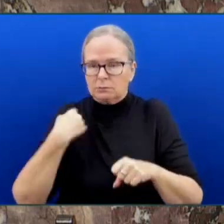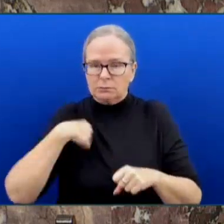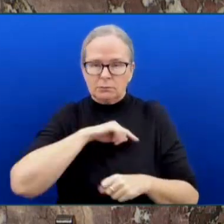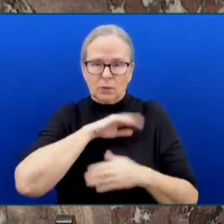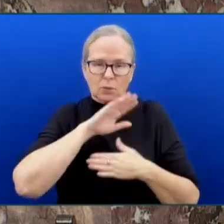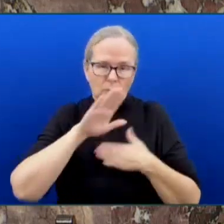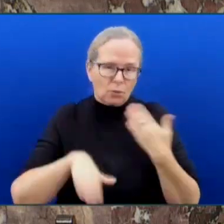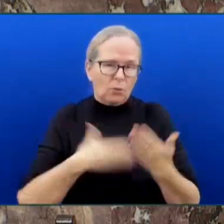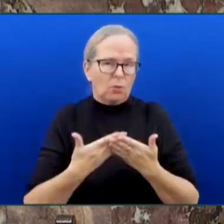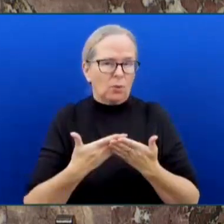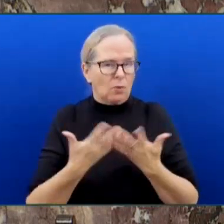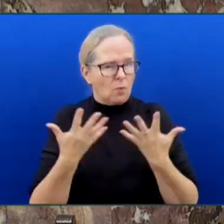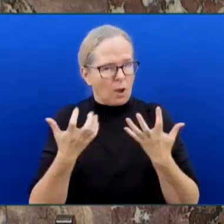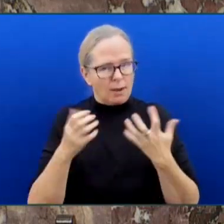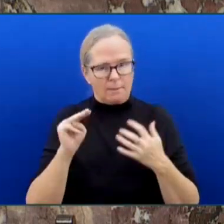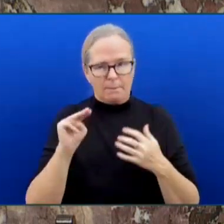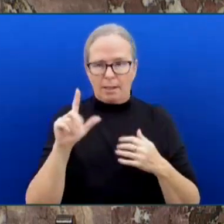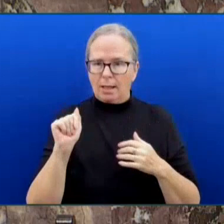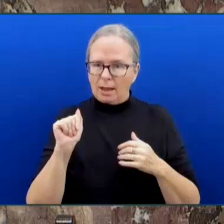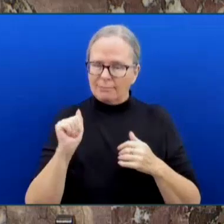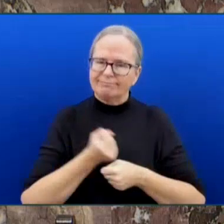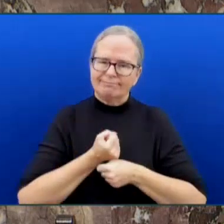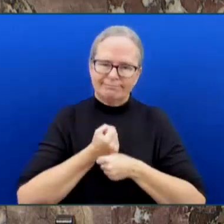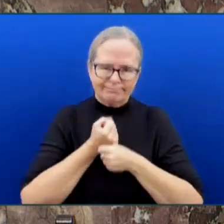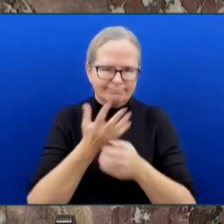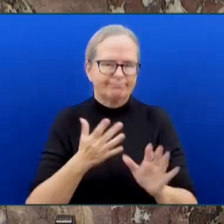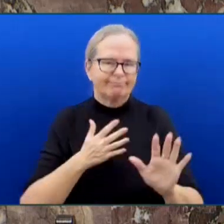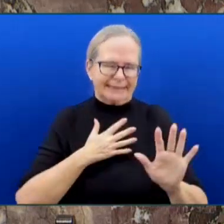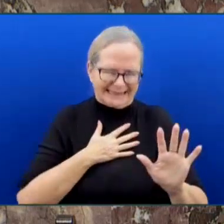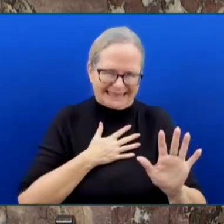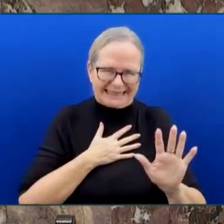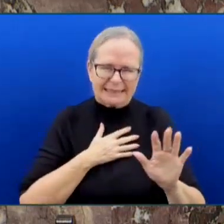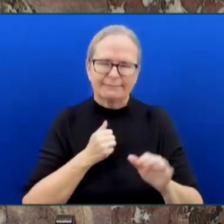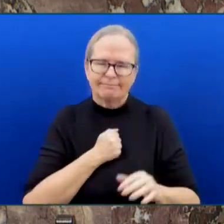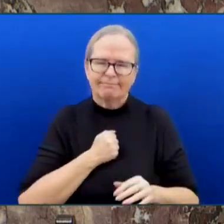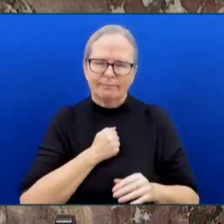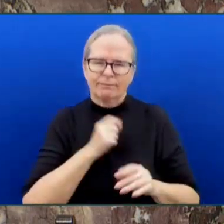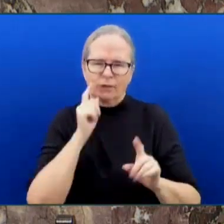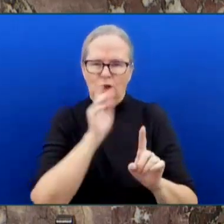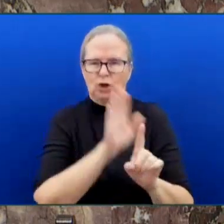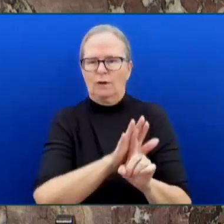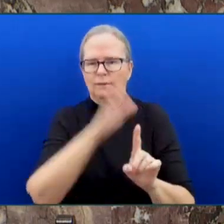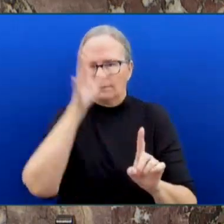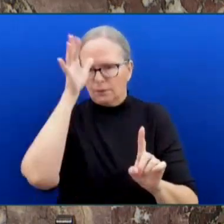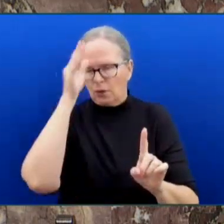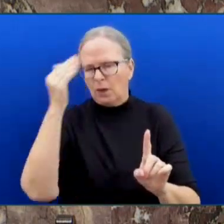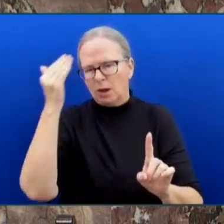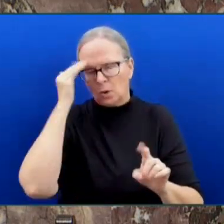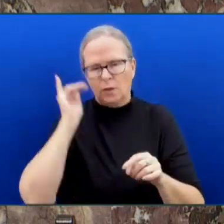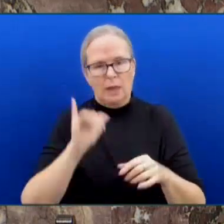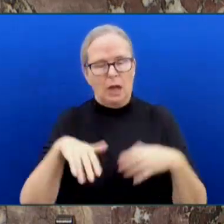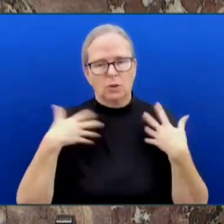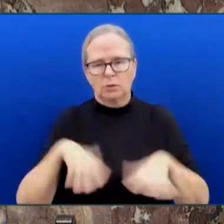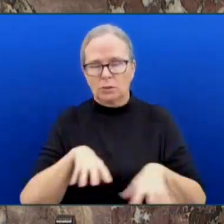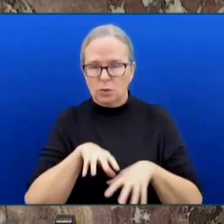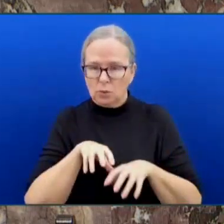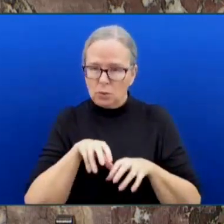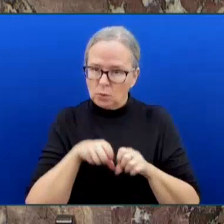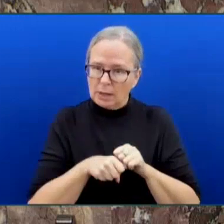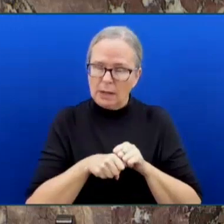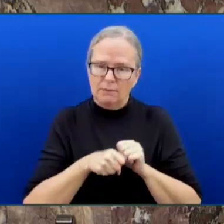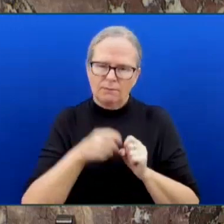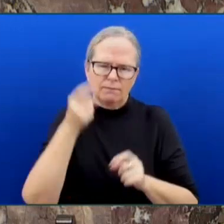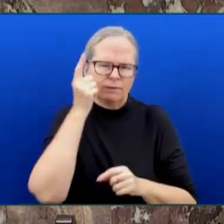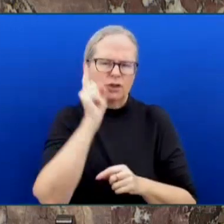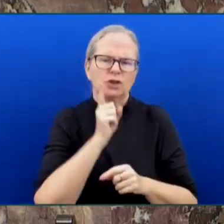for the grief that he is enduring and I know will endure for the rest of his life. We understand that there are particular